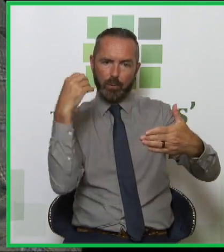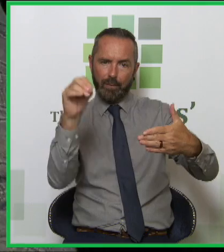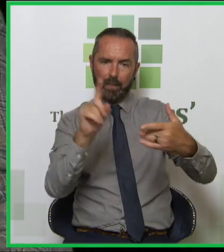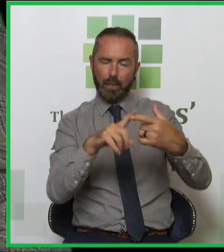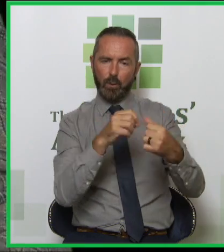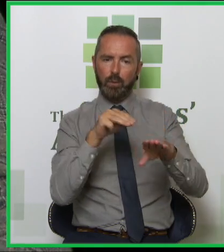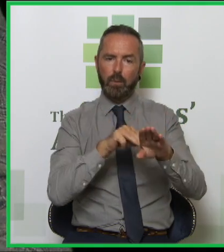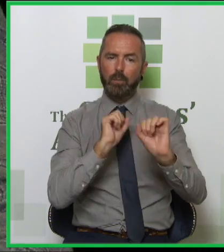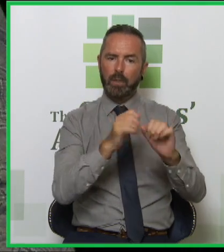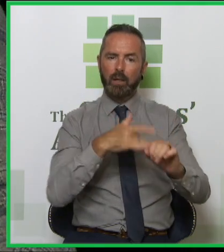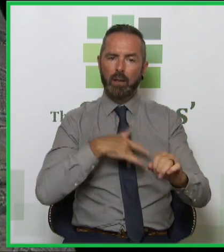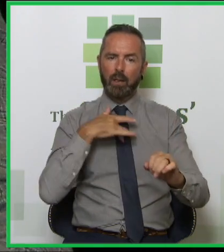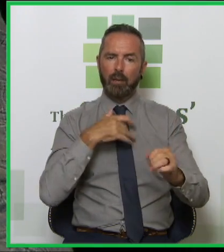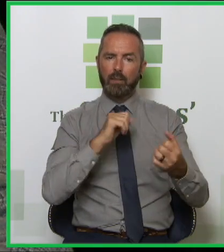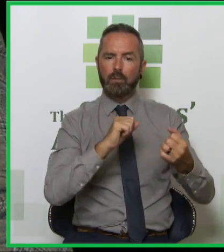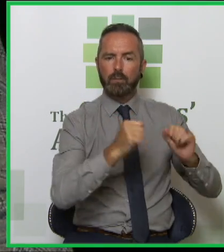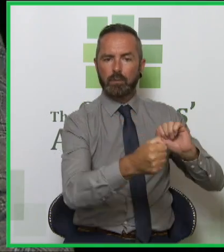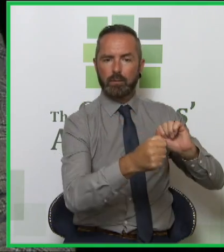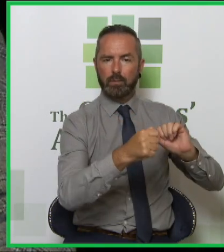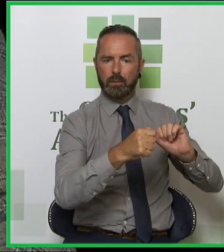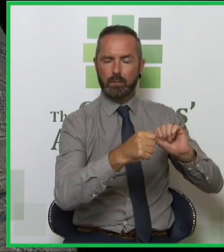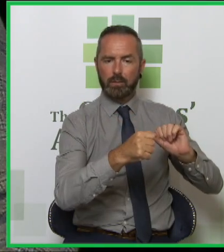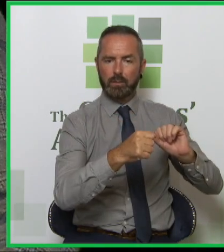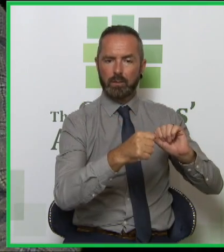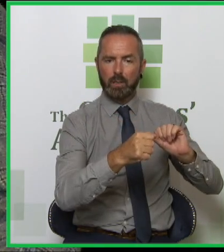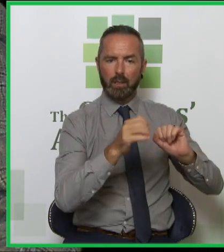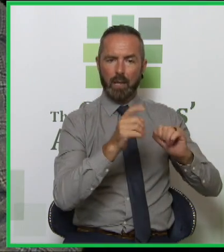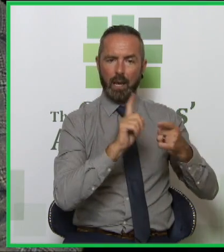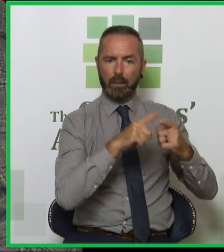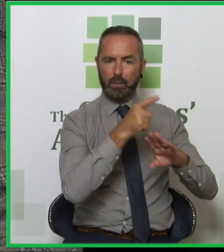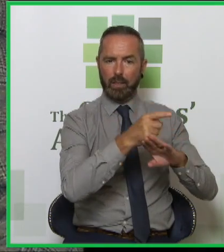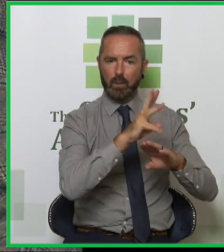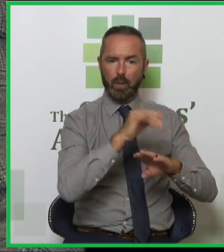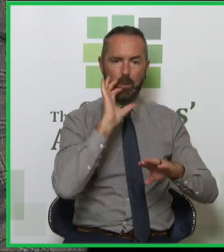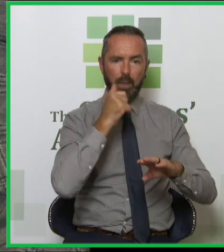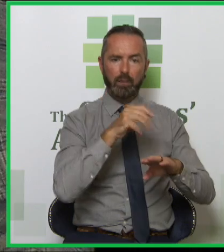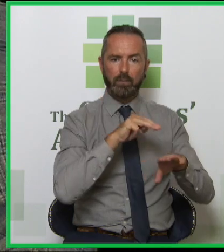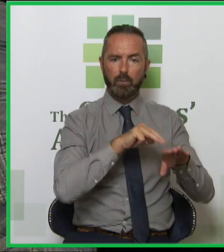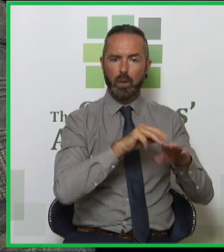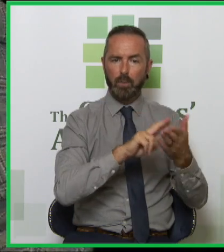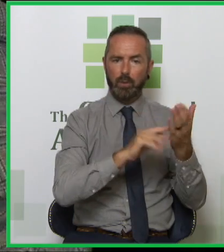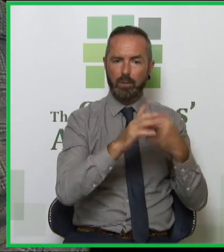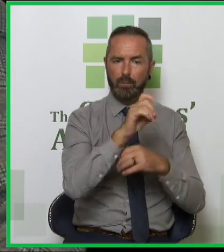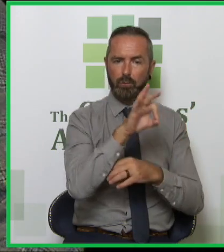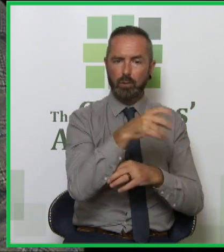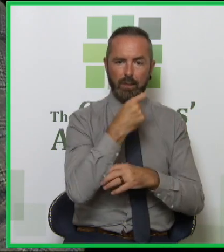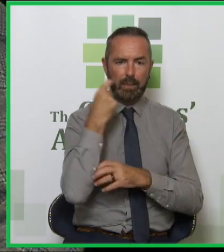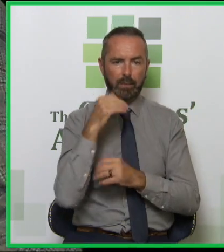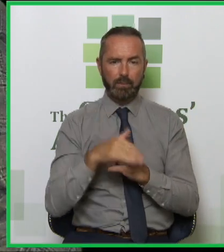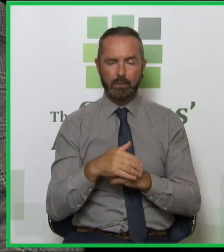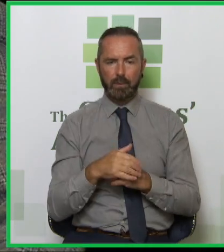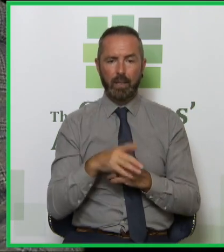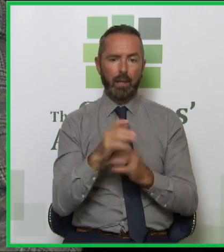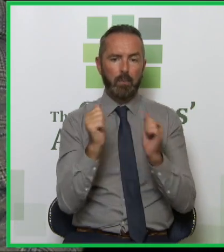other problems in their lives are a result of their problem drug use, and meeting with their victim or even their own family and community